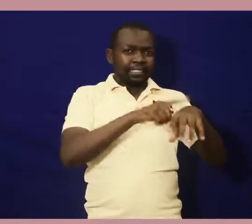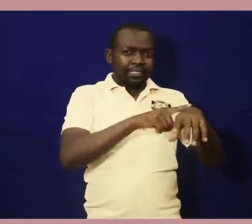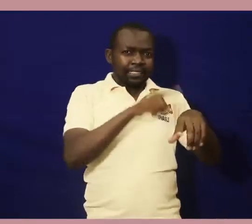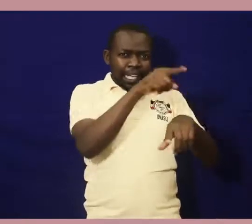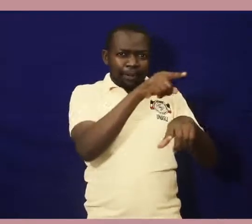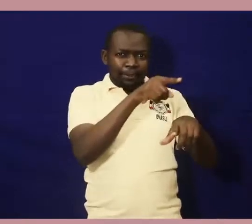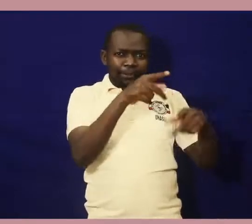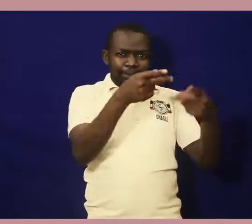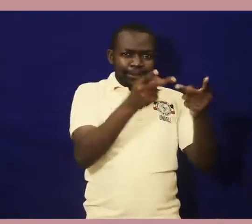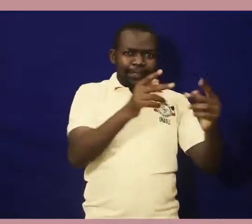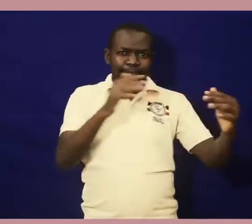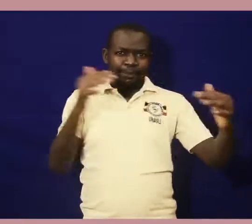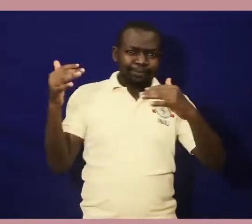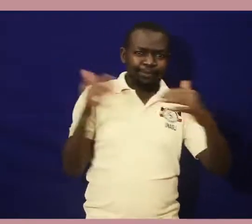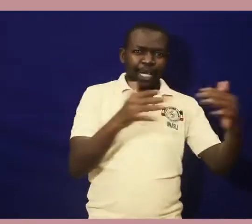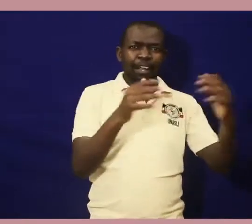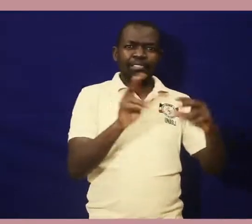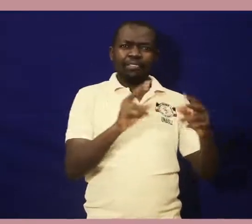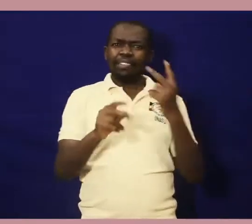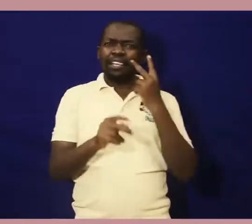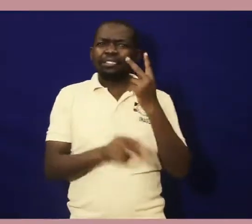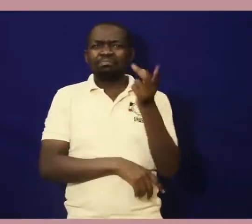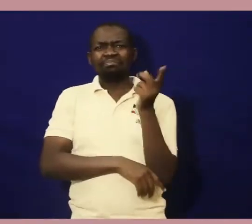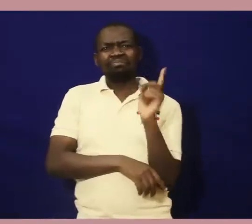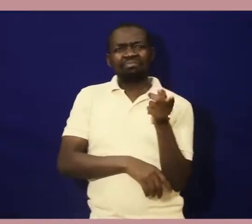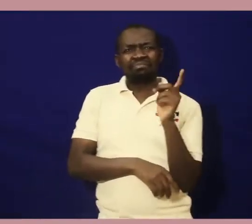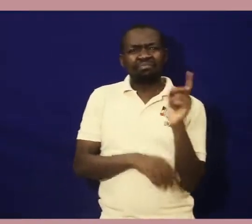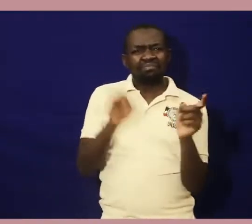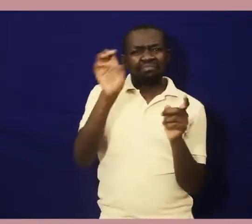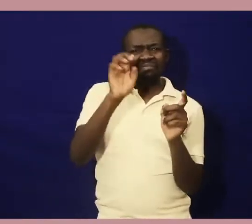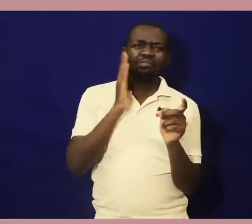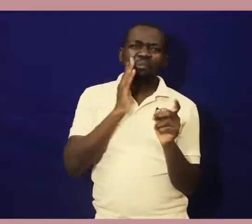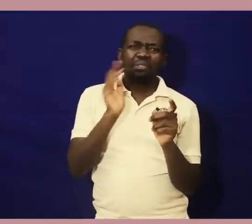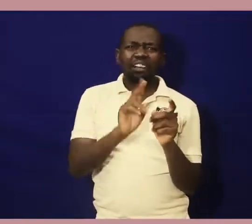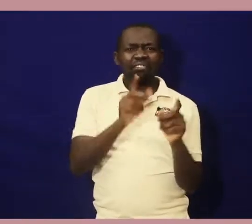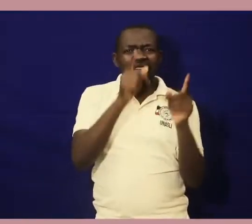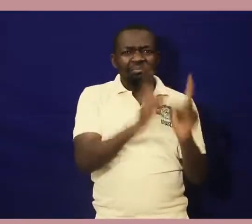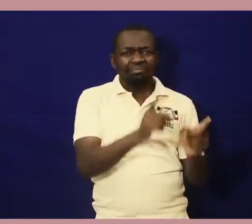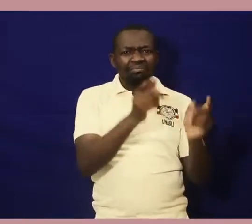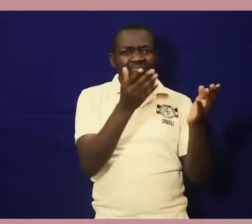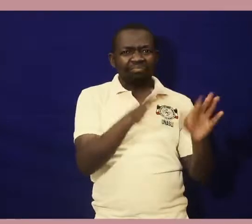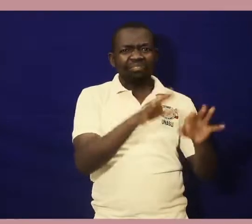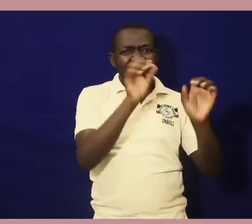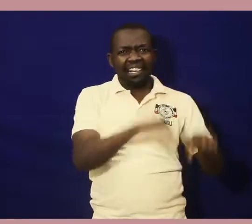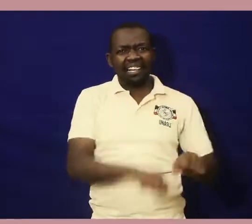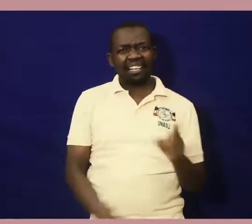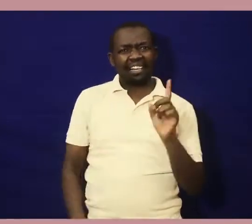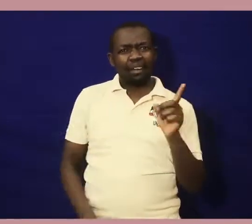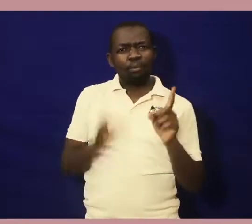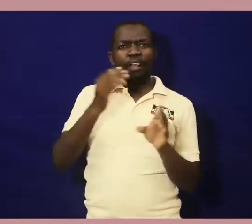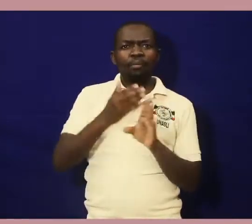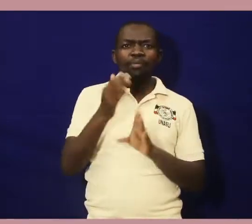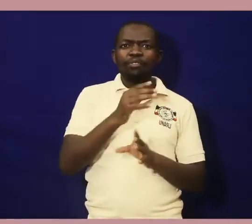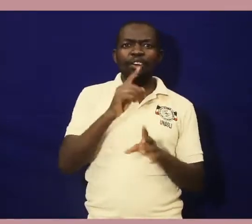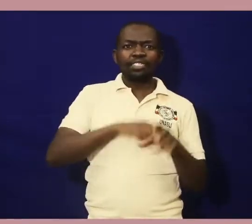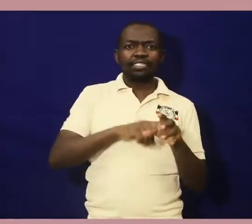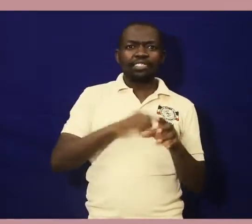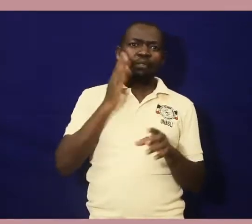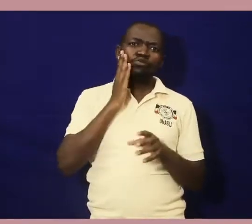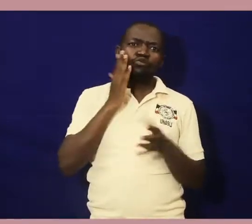battlefield, they realized that even Europeans can die. They saw them die. At first, they looked like they